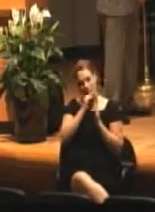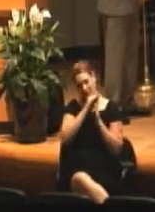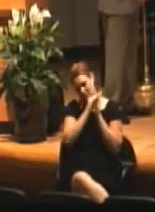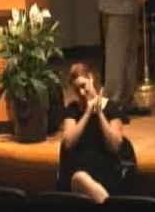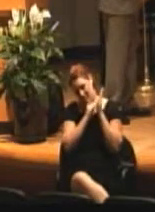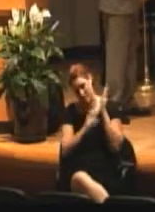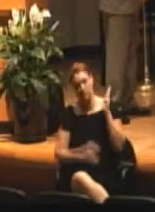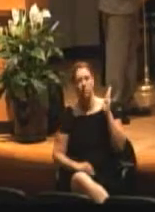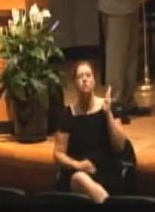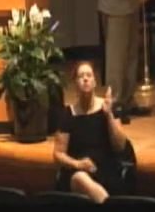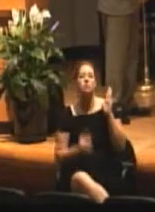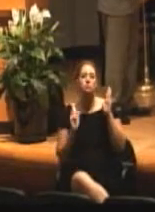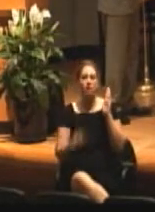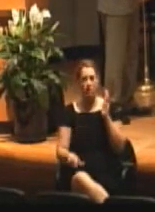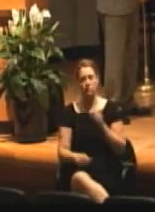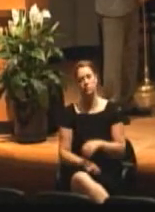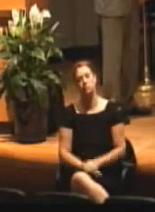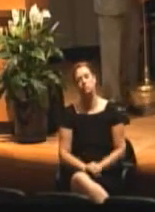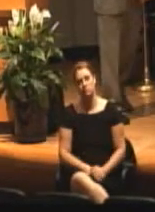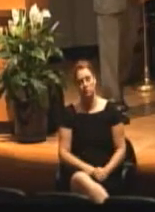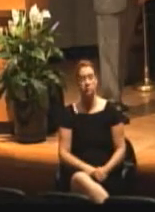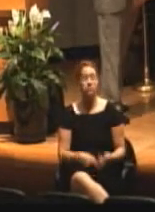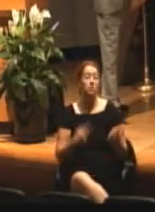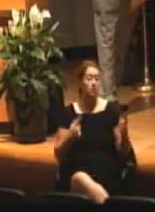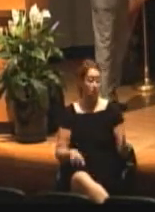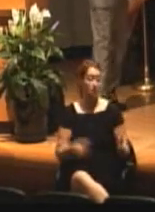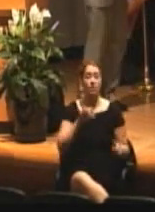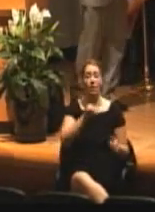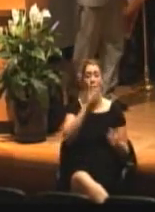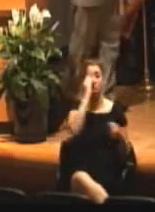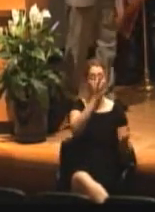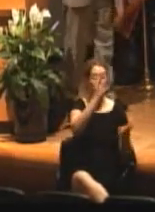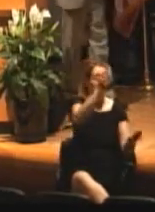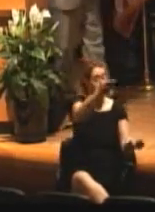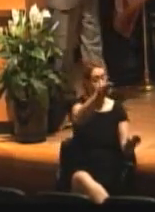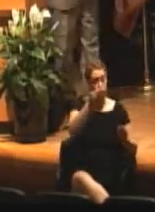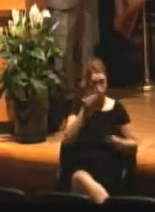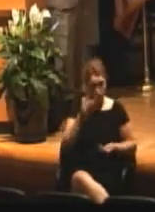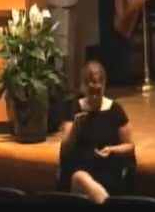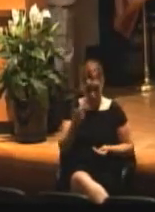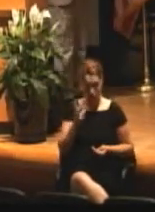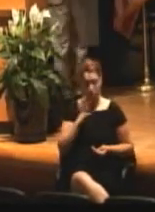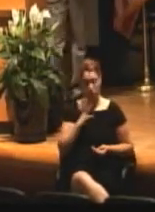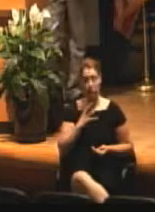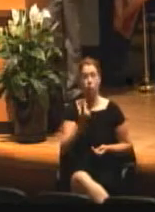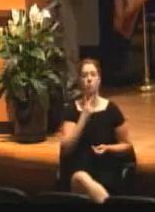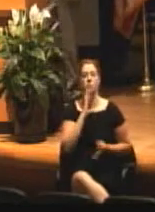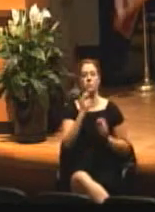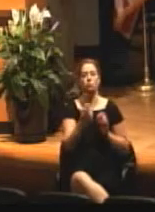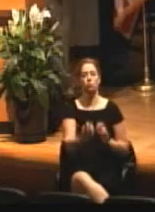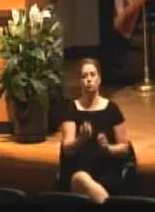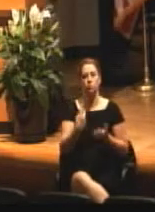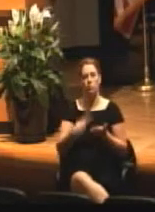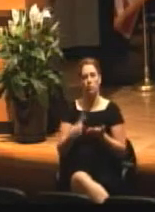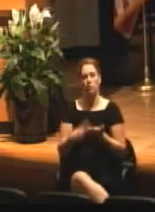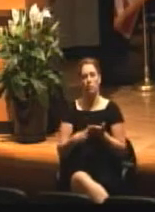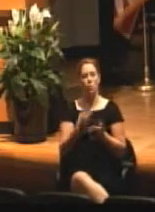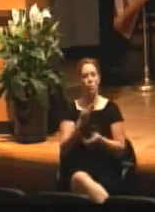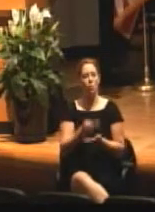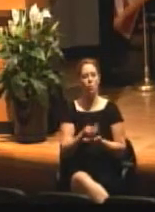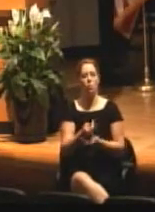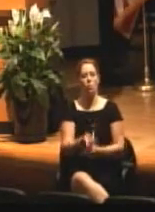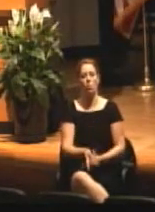get. Once we kind of have the majority of that done, we're going to go ahead and talk about some loan options. The